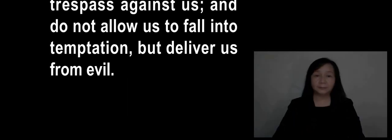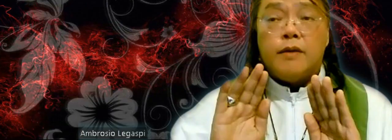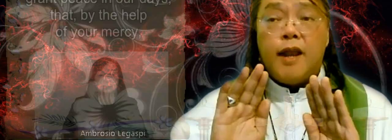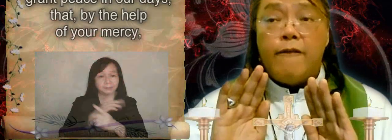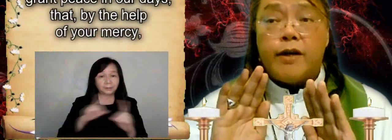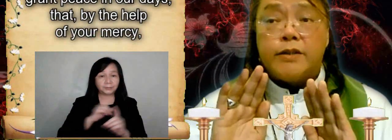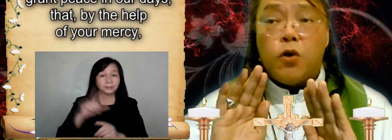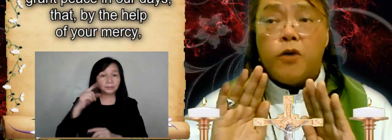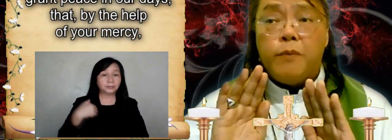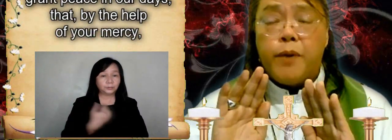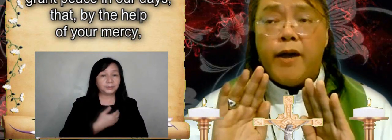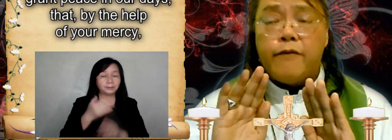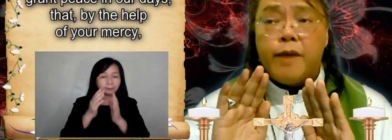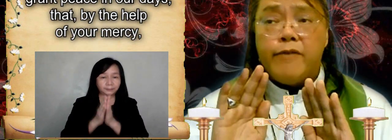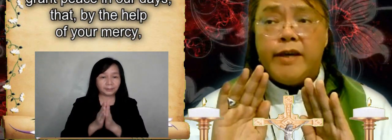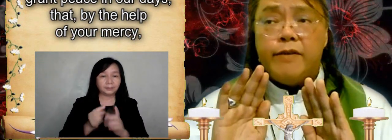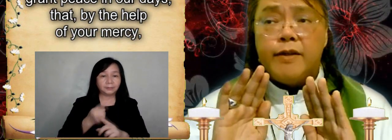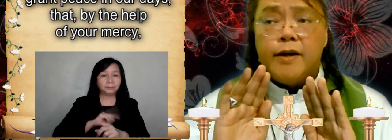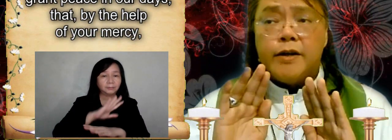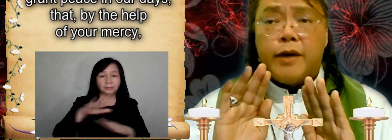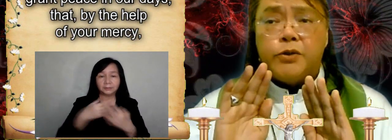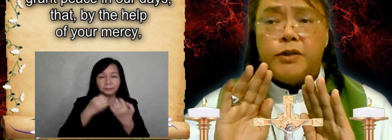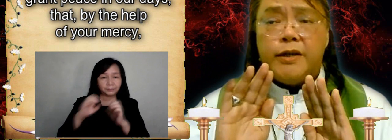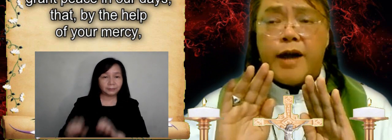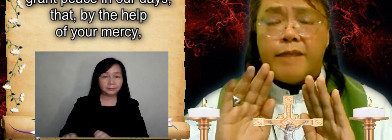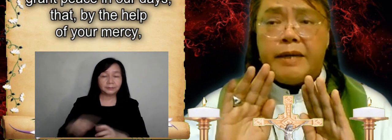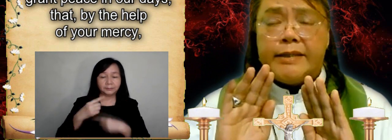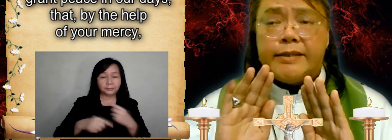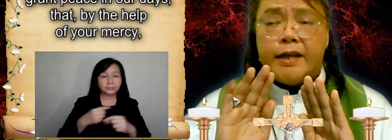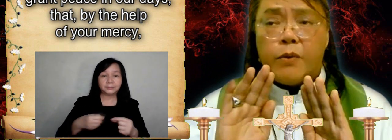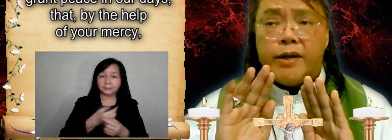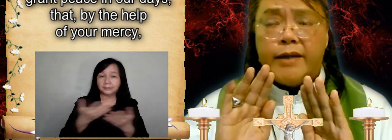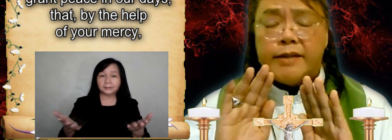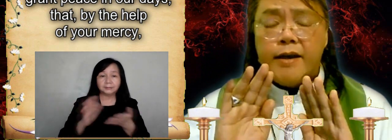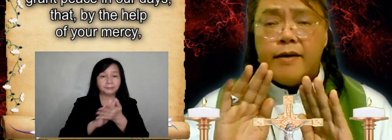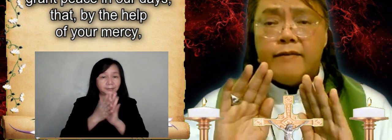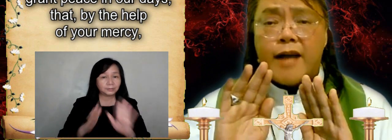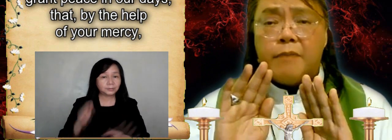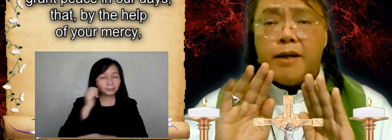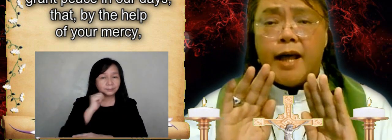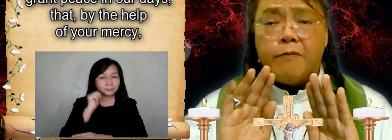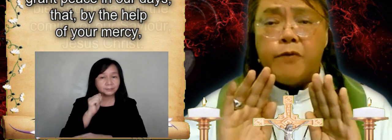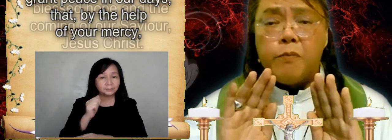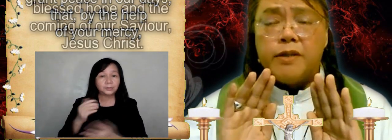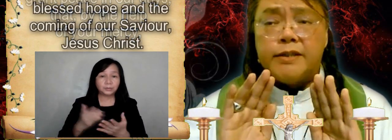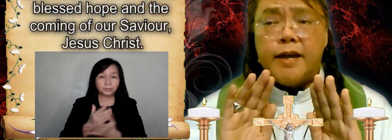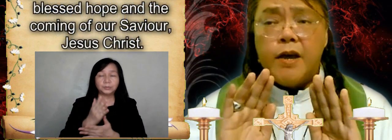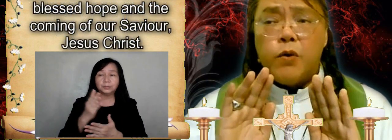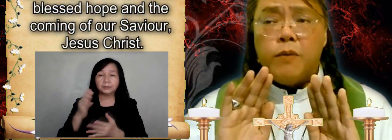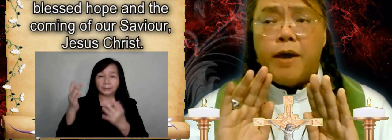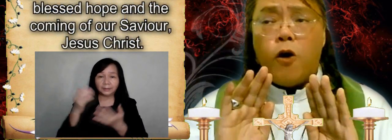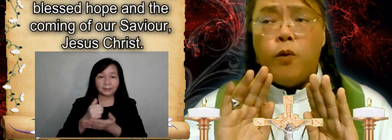from evil. Deliver us, Lord, we pray, from every evil, graciously grant and peace in our days that by the help of your